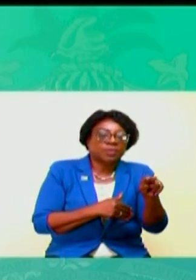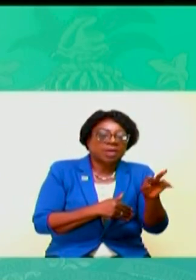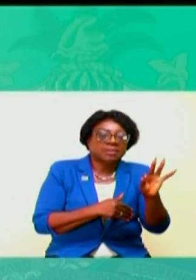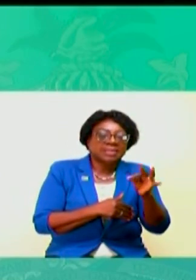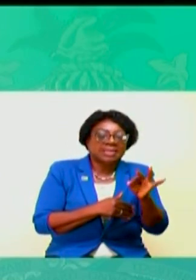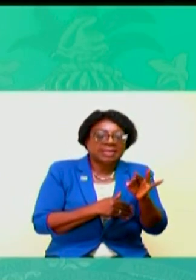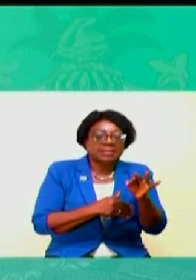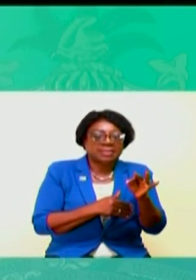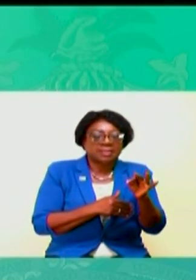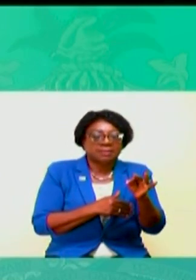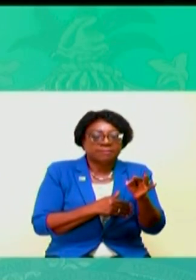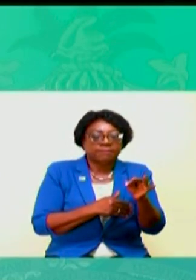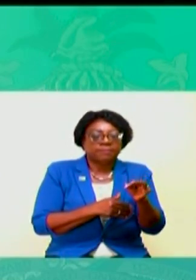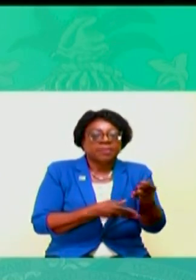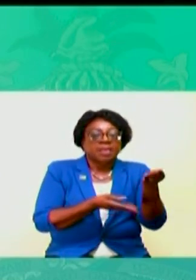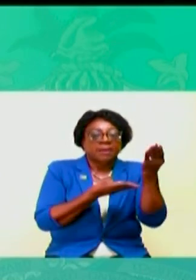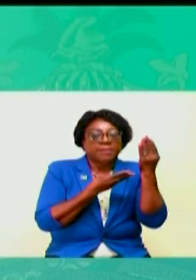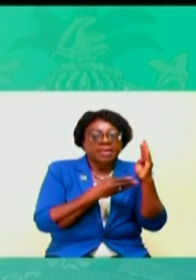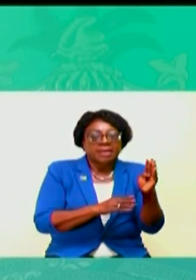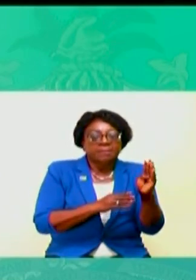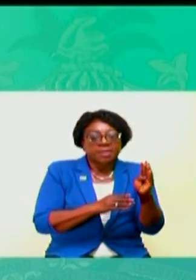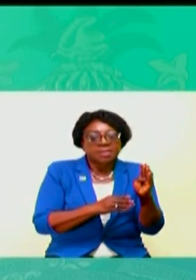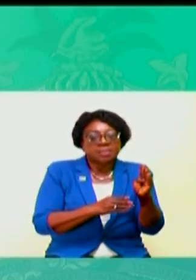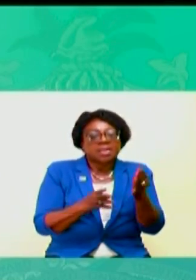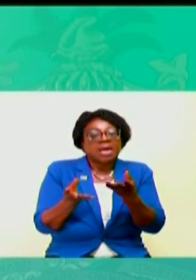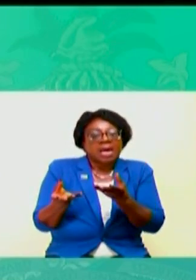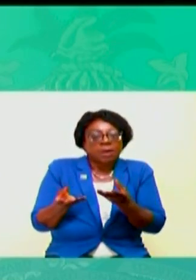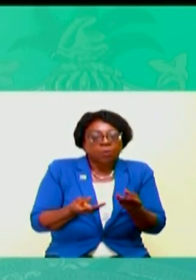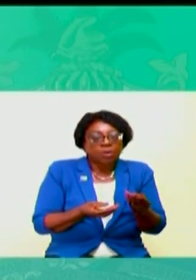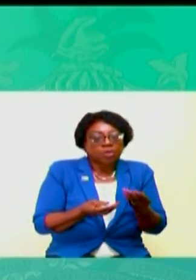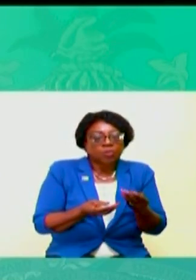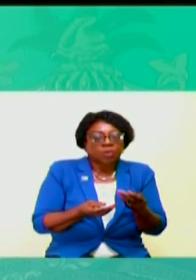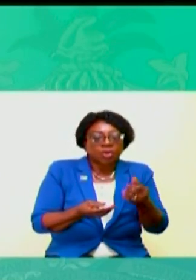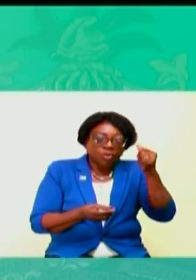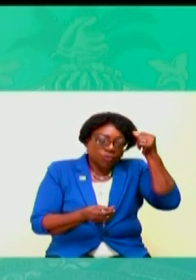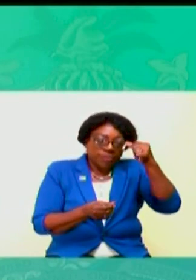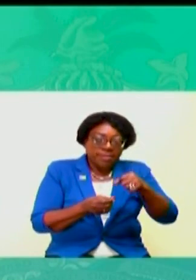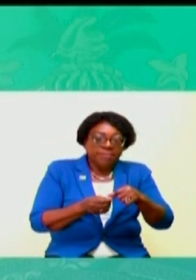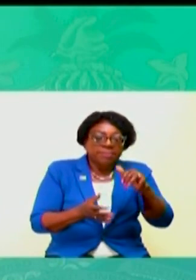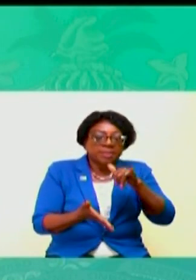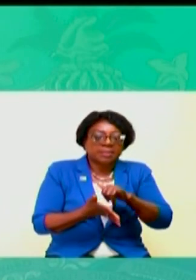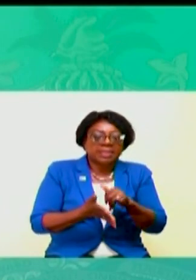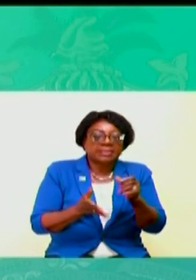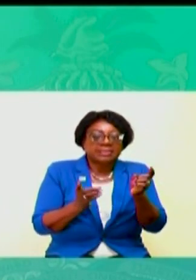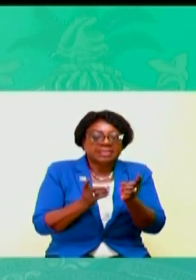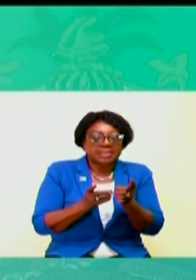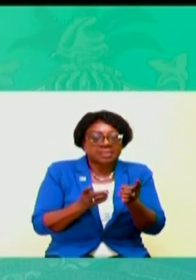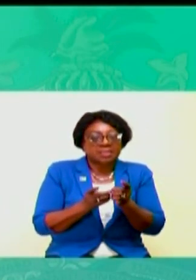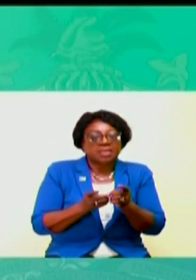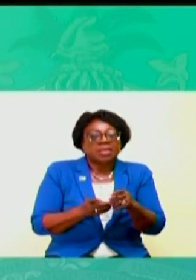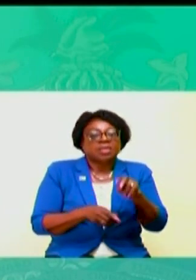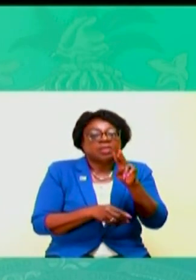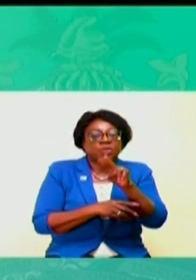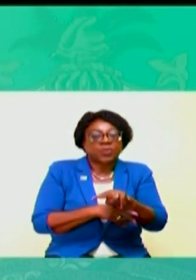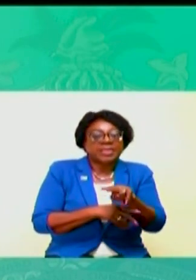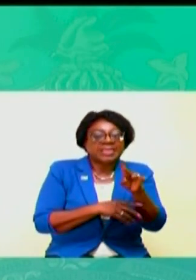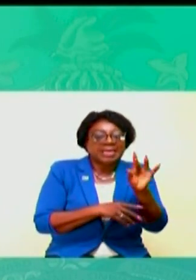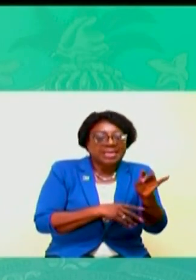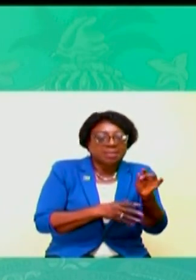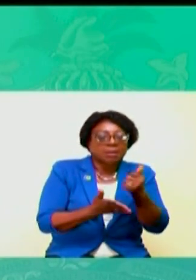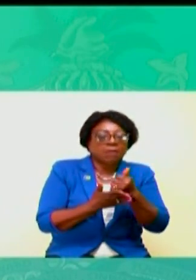2019. Mm-hmm. Bahamians, I want you all to remember that date. I'm going to come back to it. The 28th of